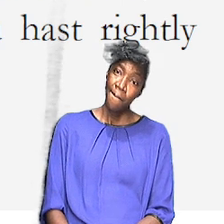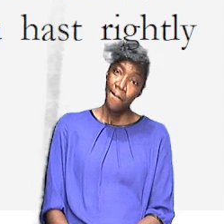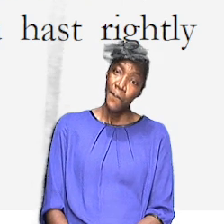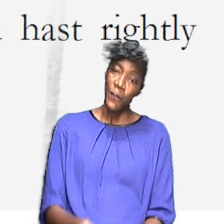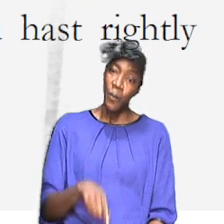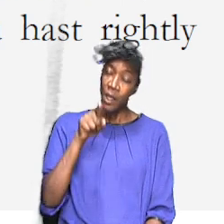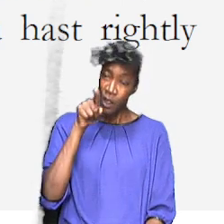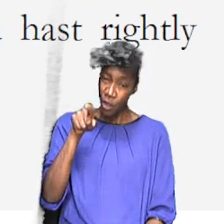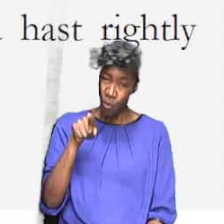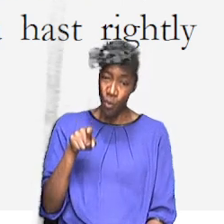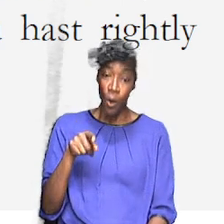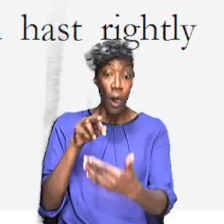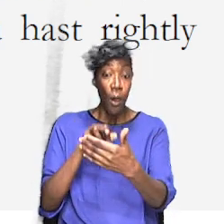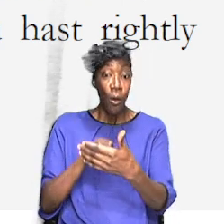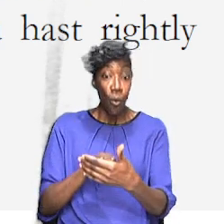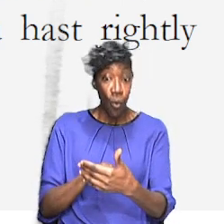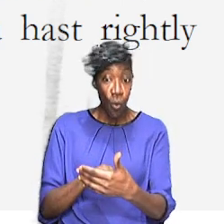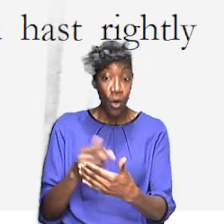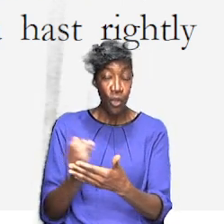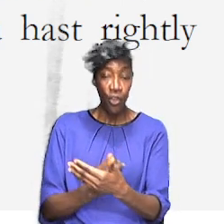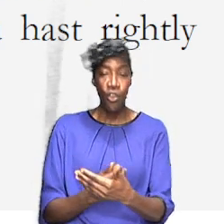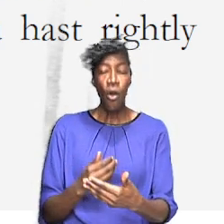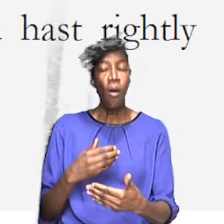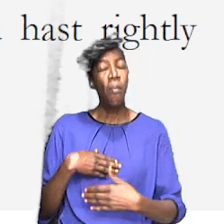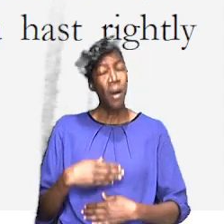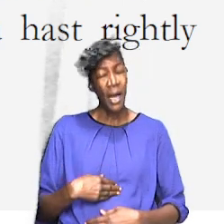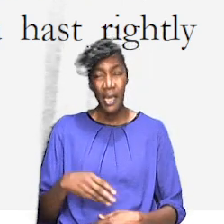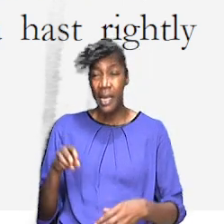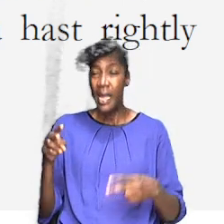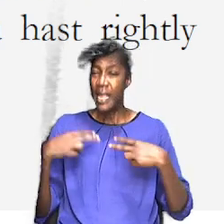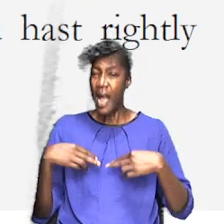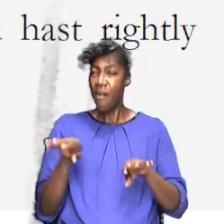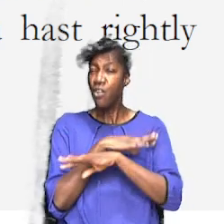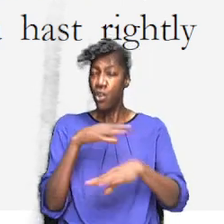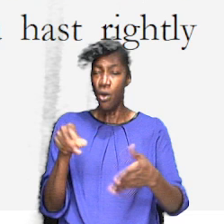to a somebody, you have nothing to pay,